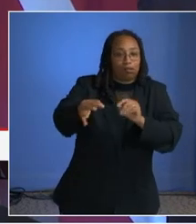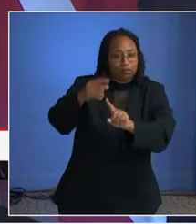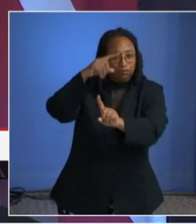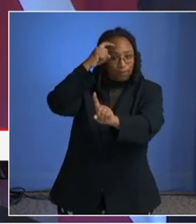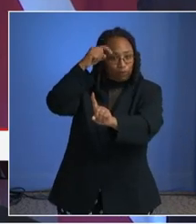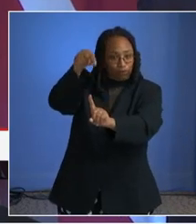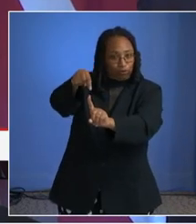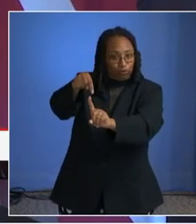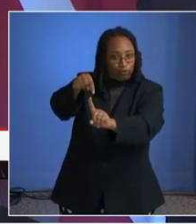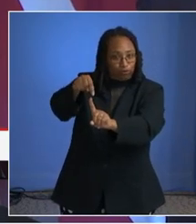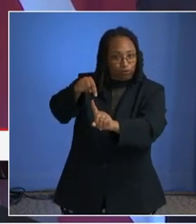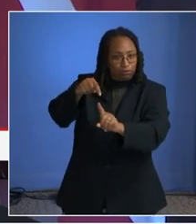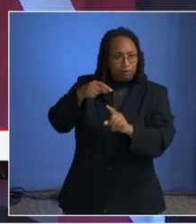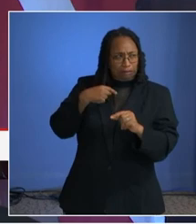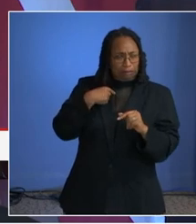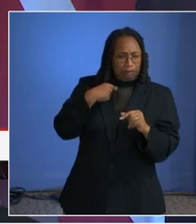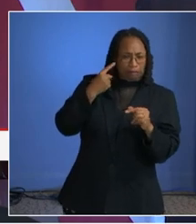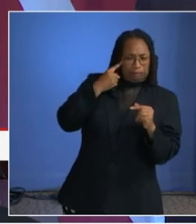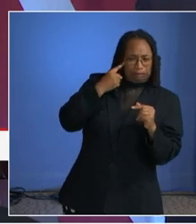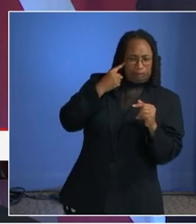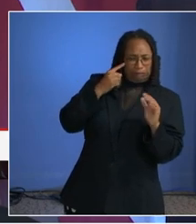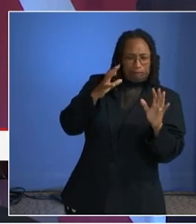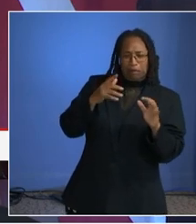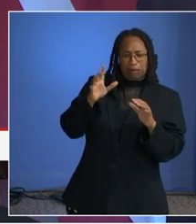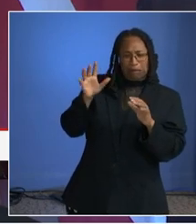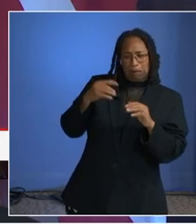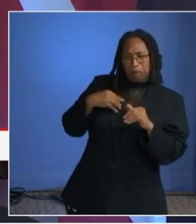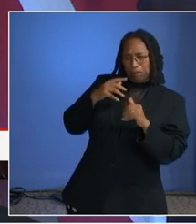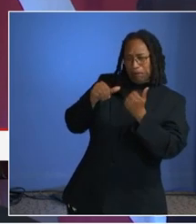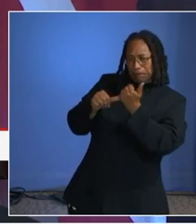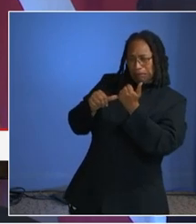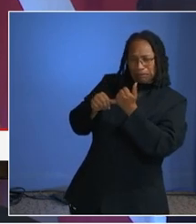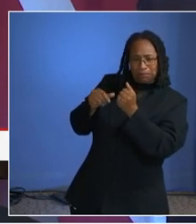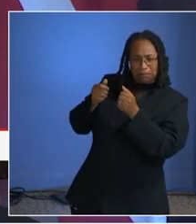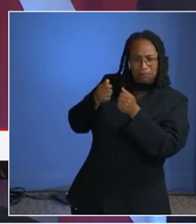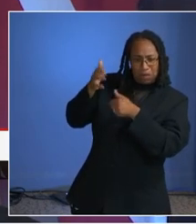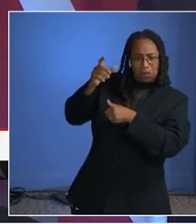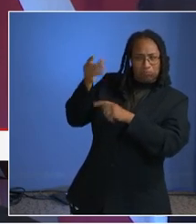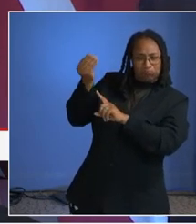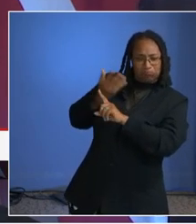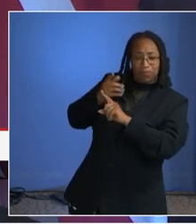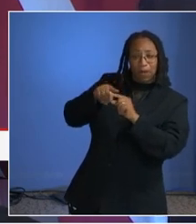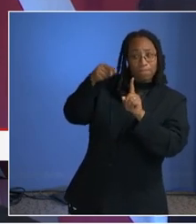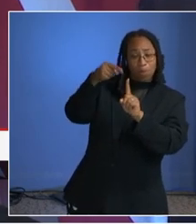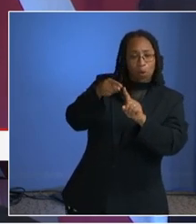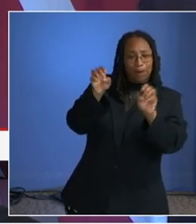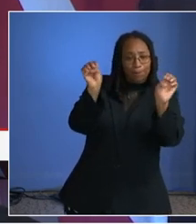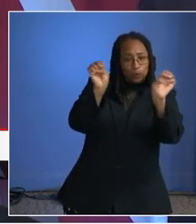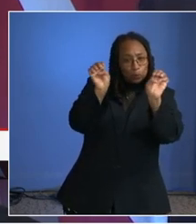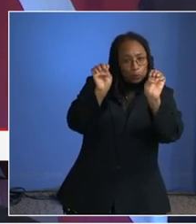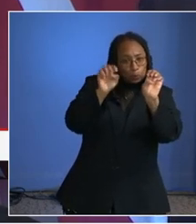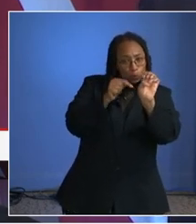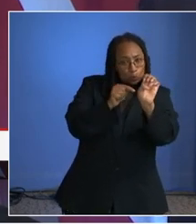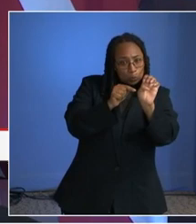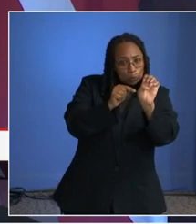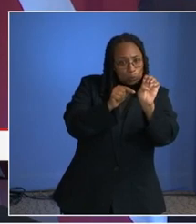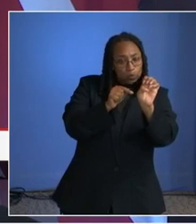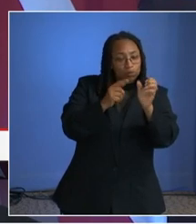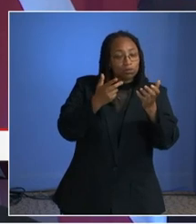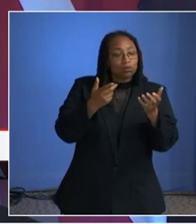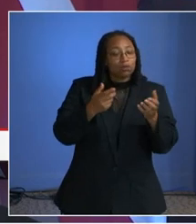that. But we think not only should the emergency be permanent, but all aspects of the Safer, Stronger bill that